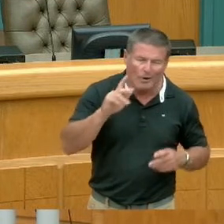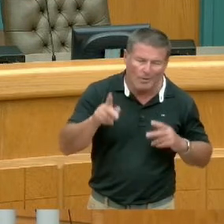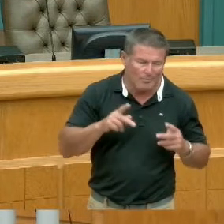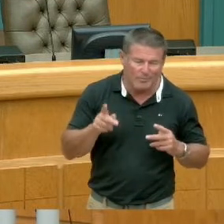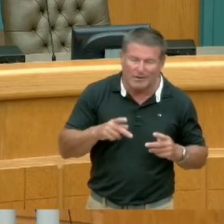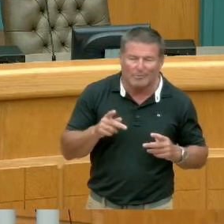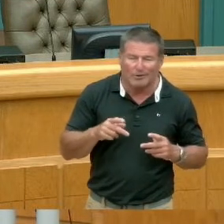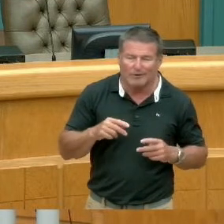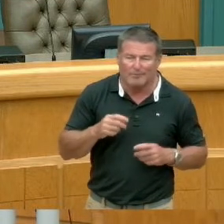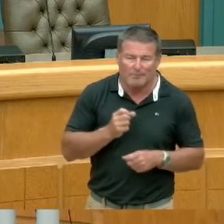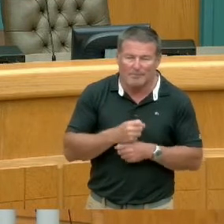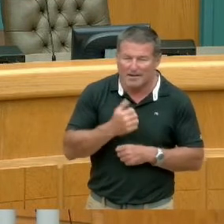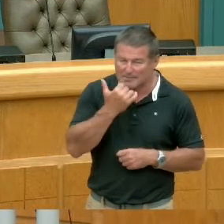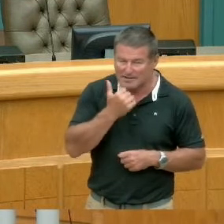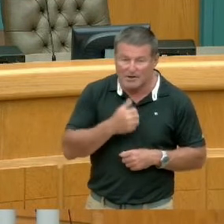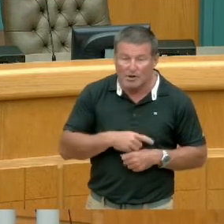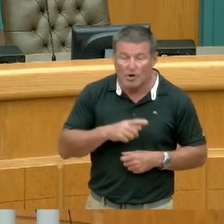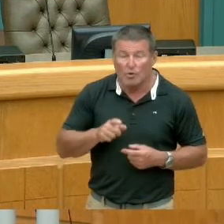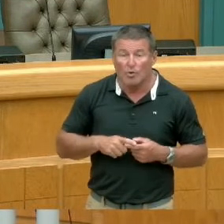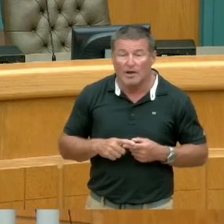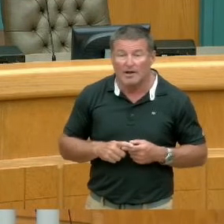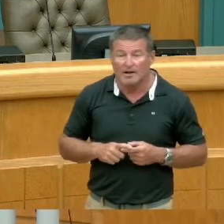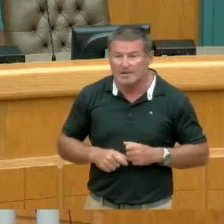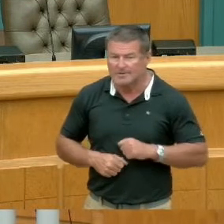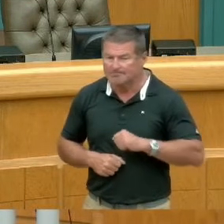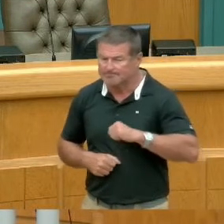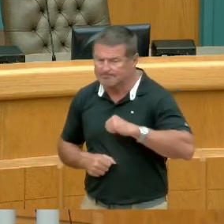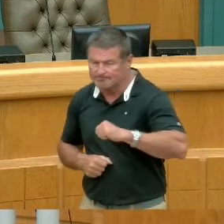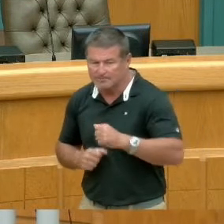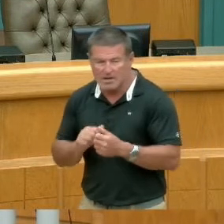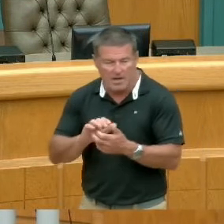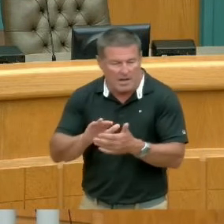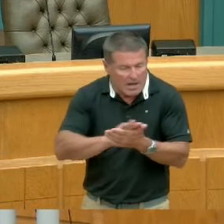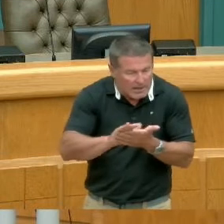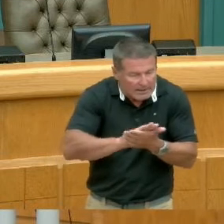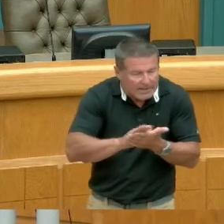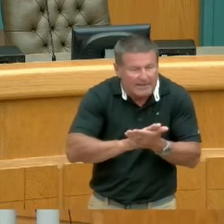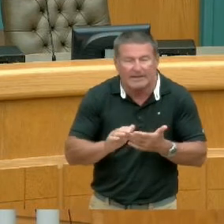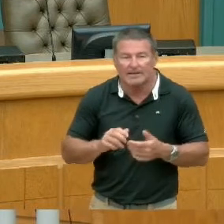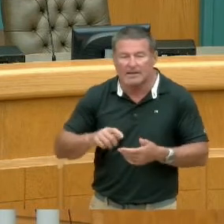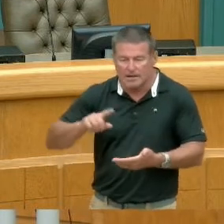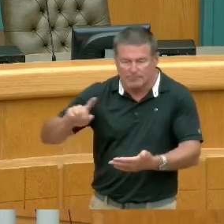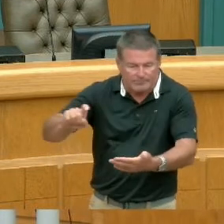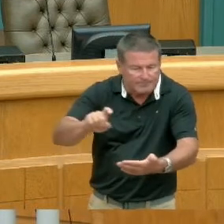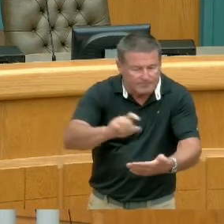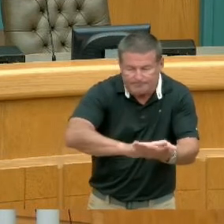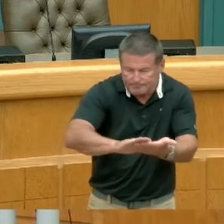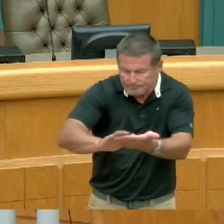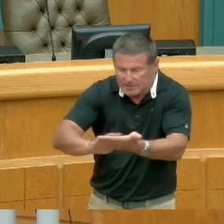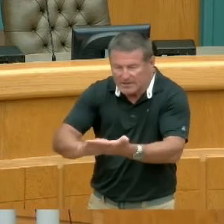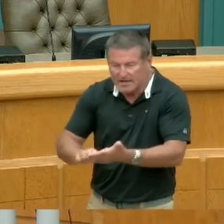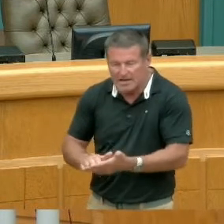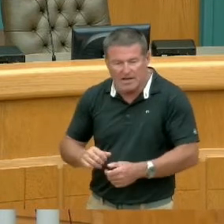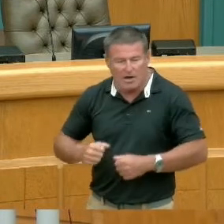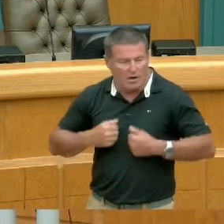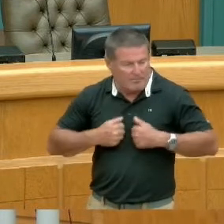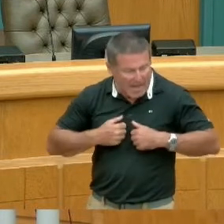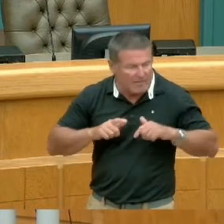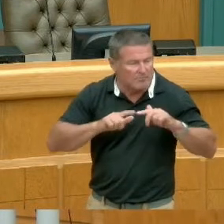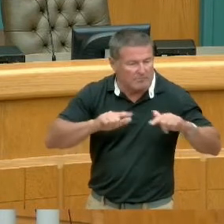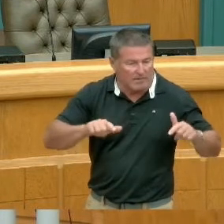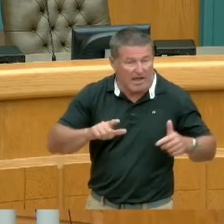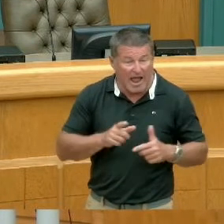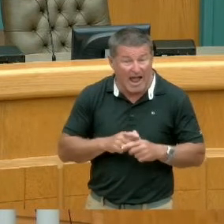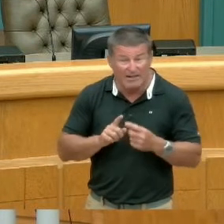you drop your good sanitation practices, your disinfecting practices, your hygiene, and most important, your